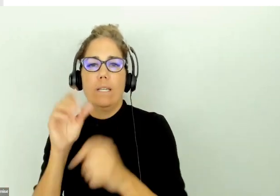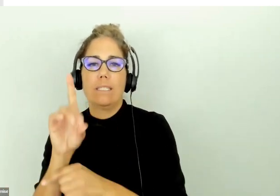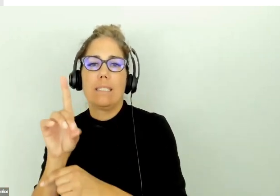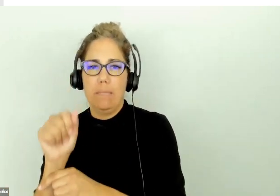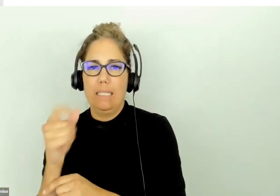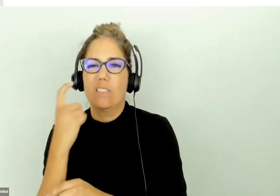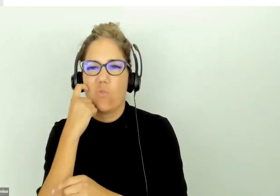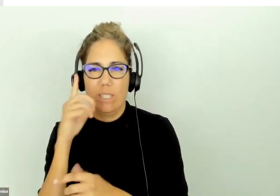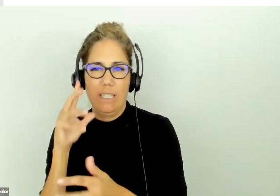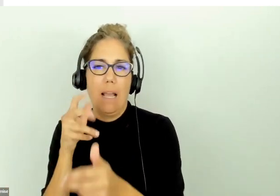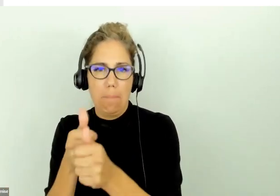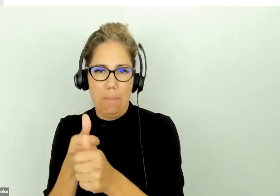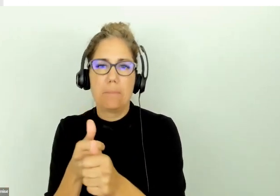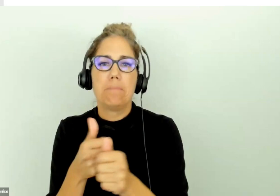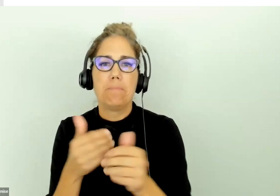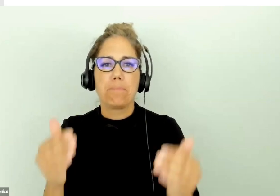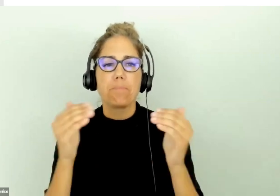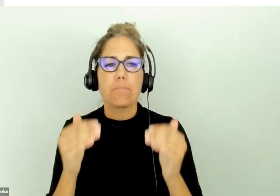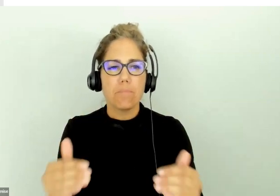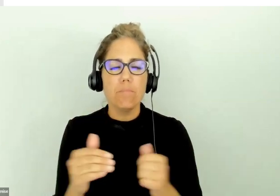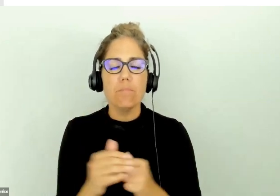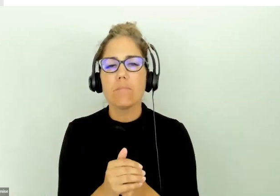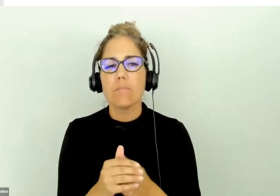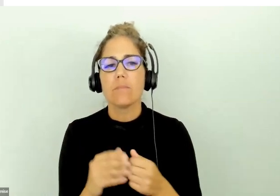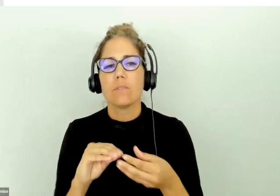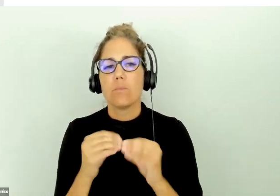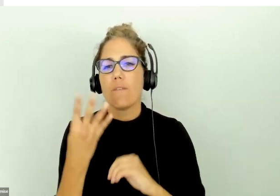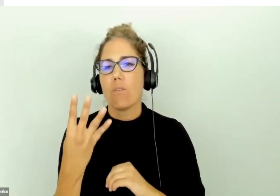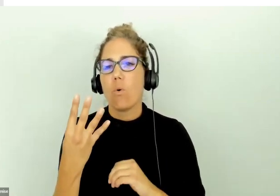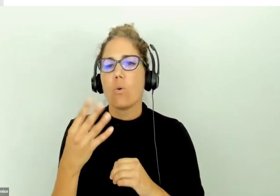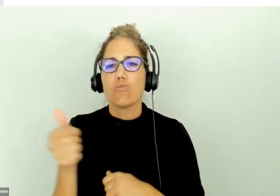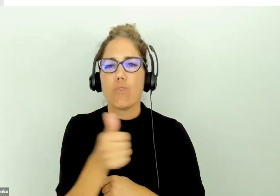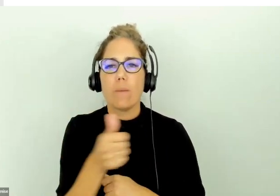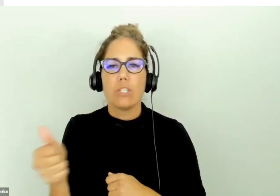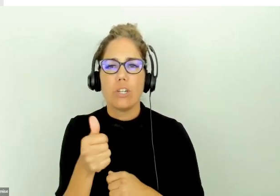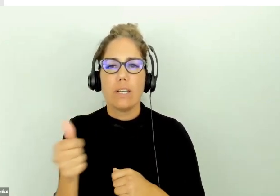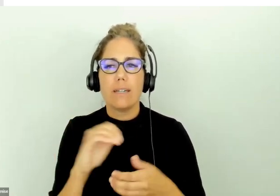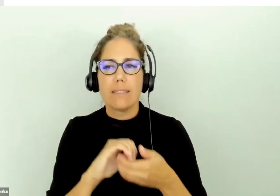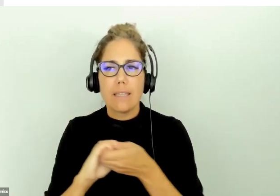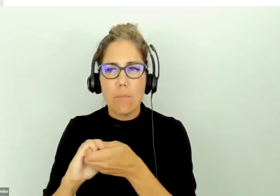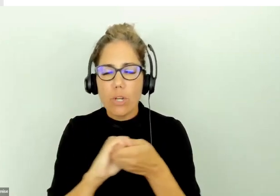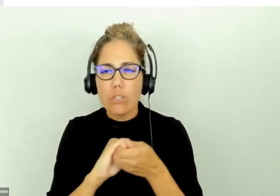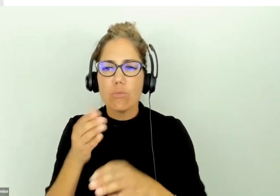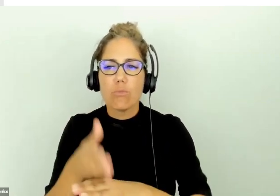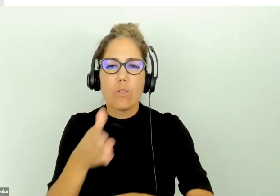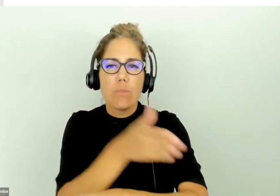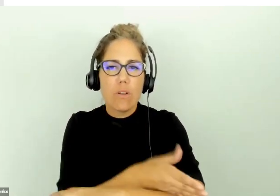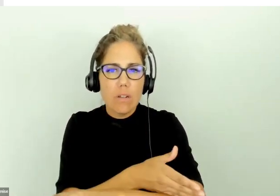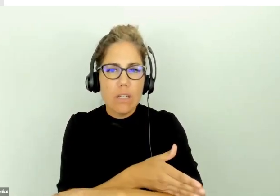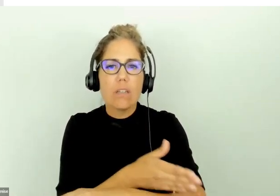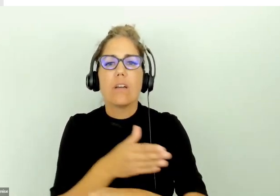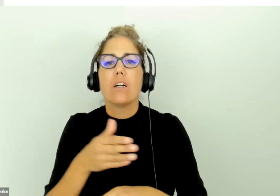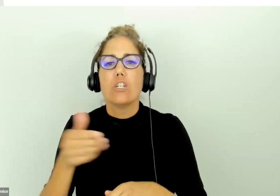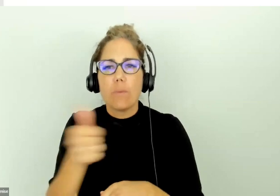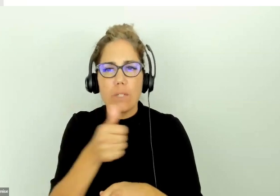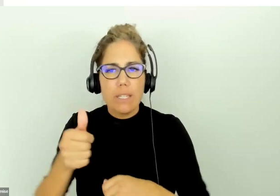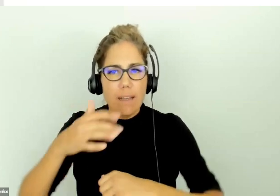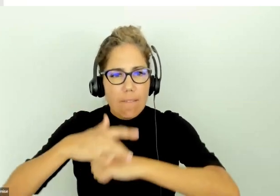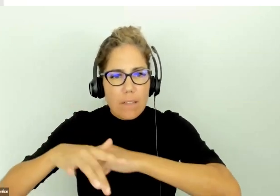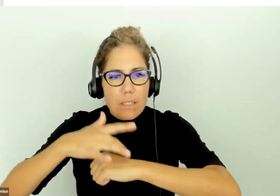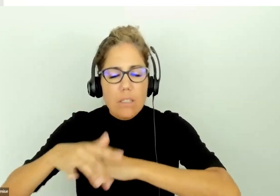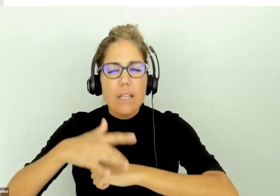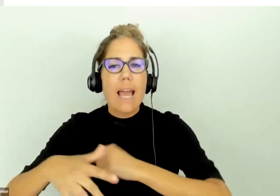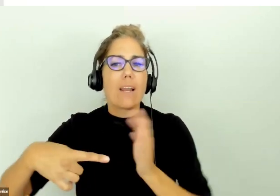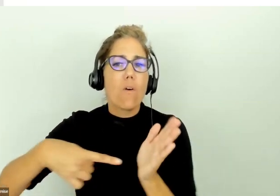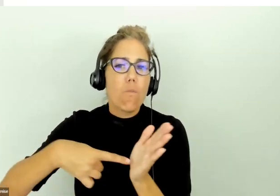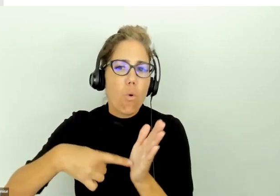is transportation. We focus on collaborating to improve transportation availability and